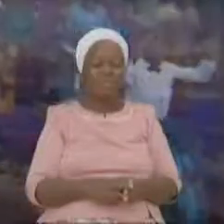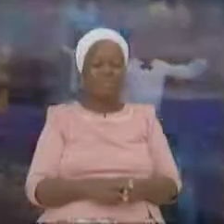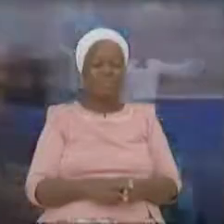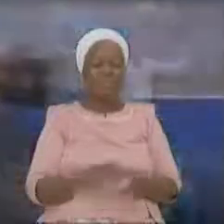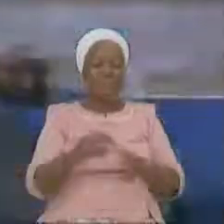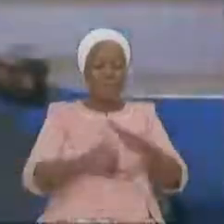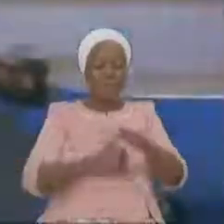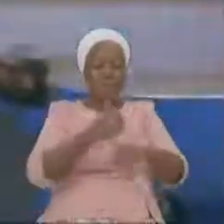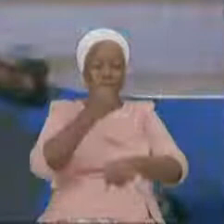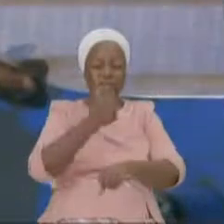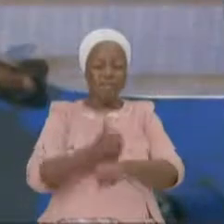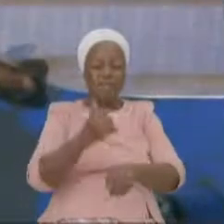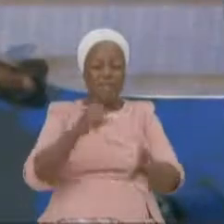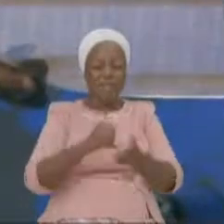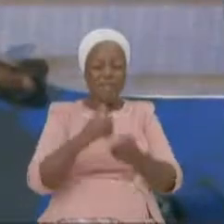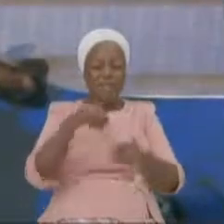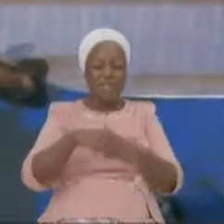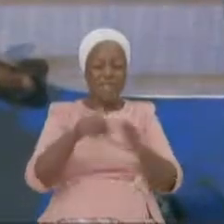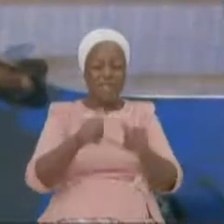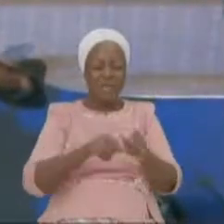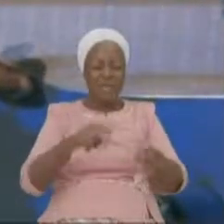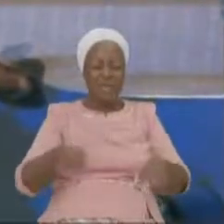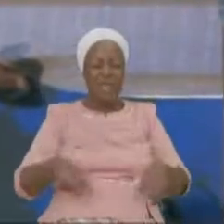Confirm each in every life.